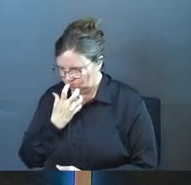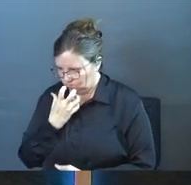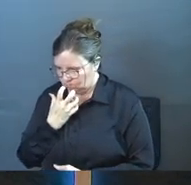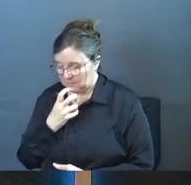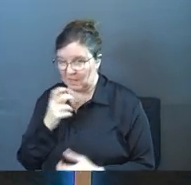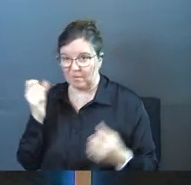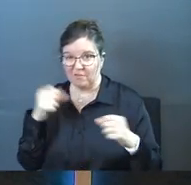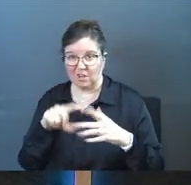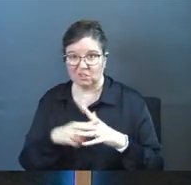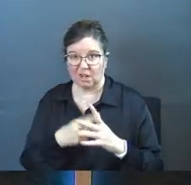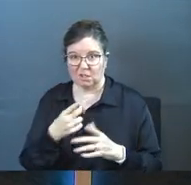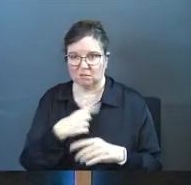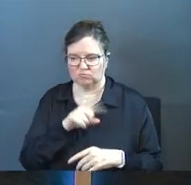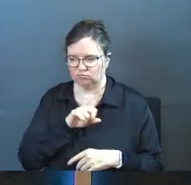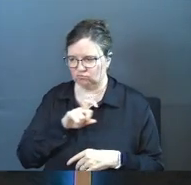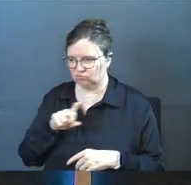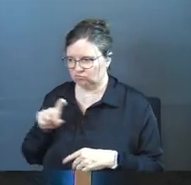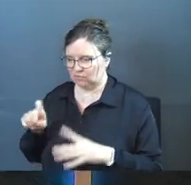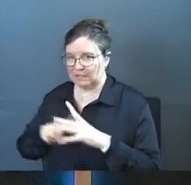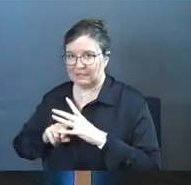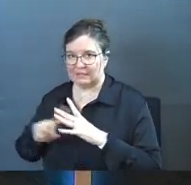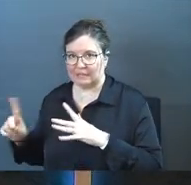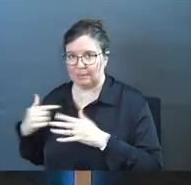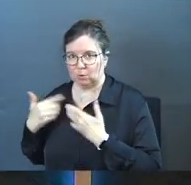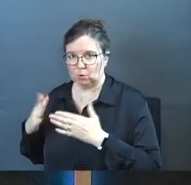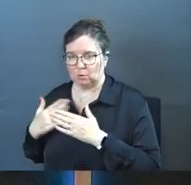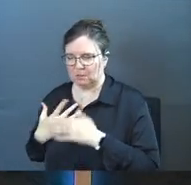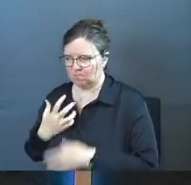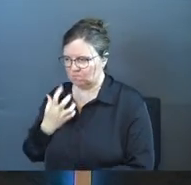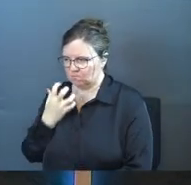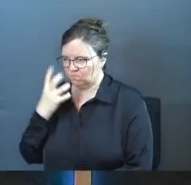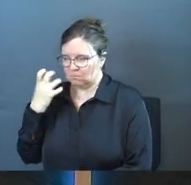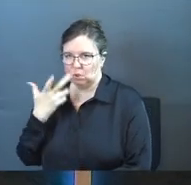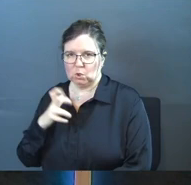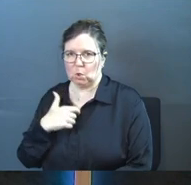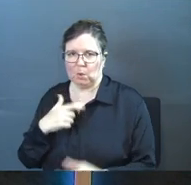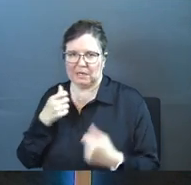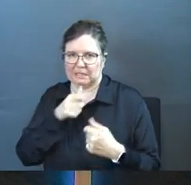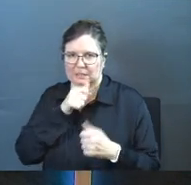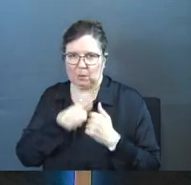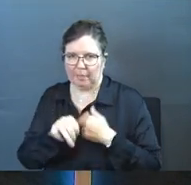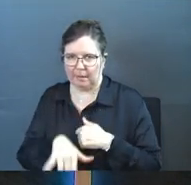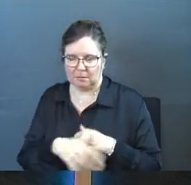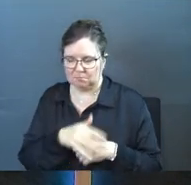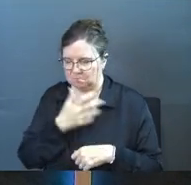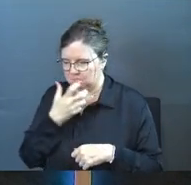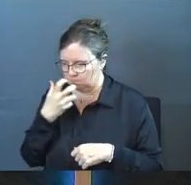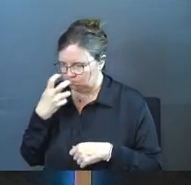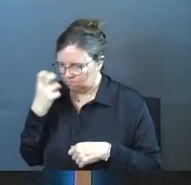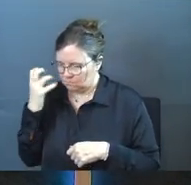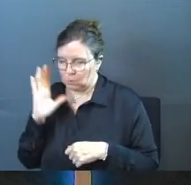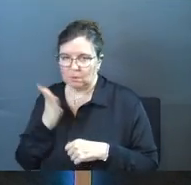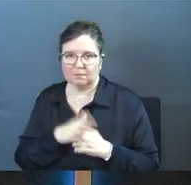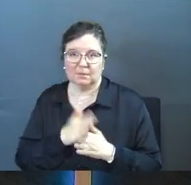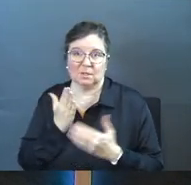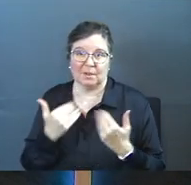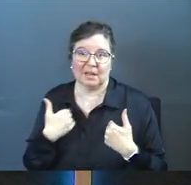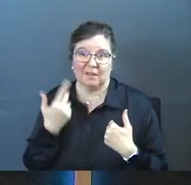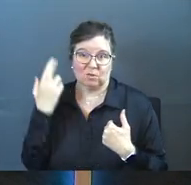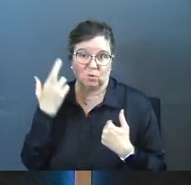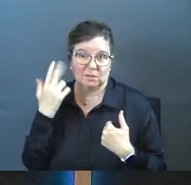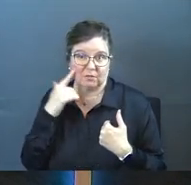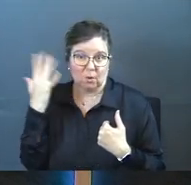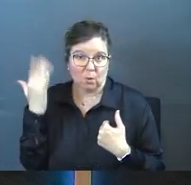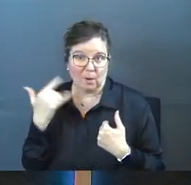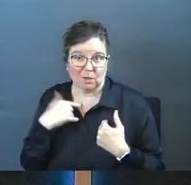fight starts and you're going to go escape into a room somewhere because you don't want to deal with it. And you might have your